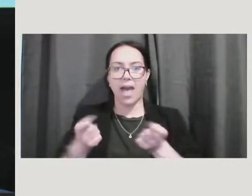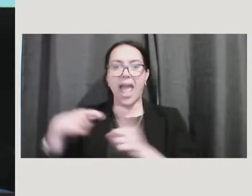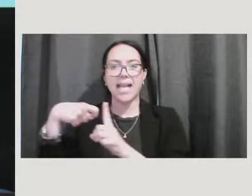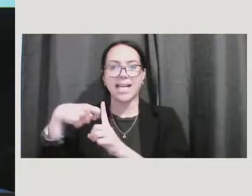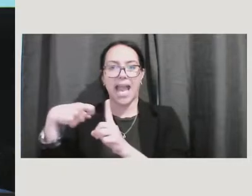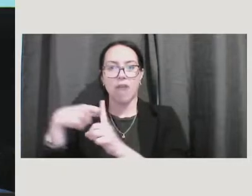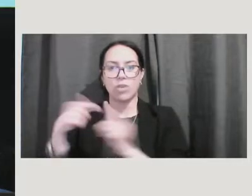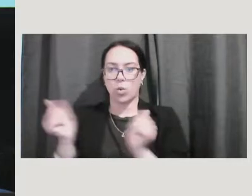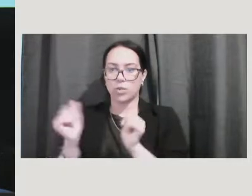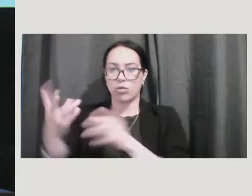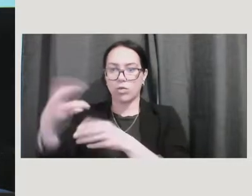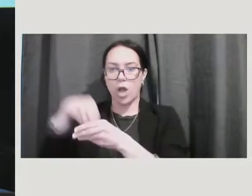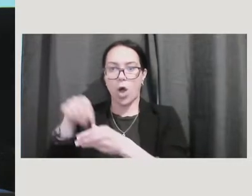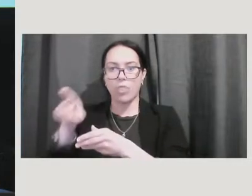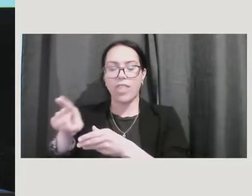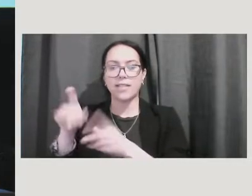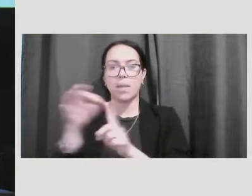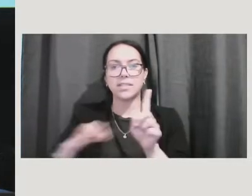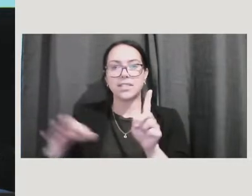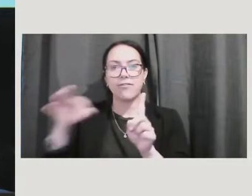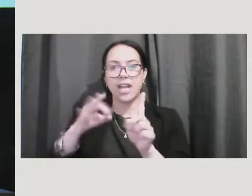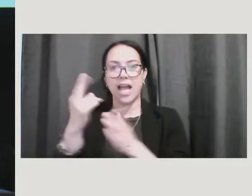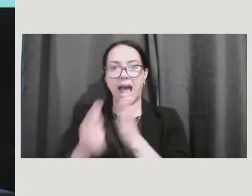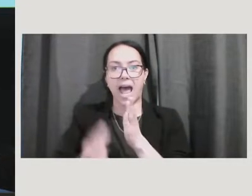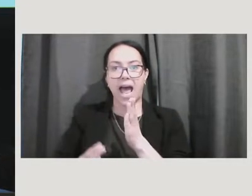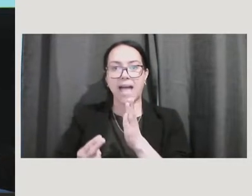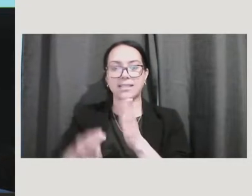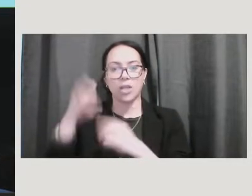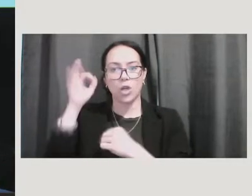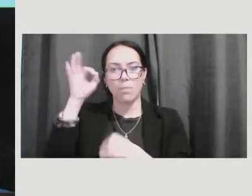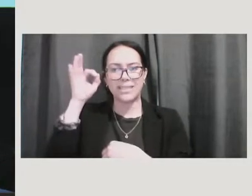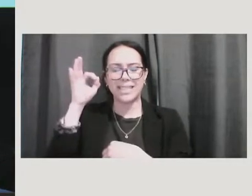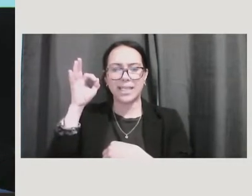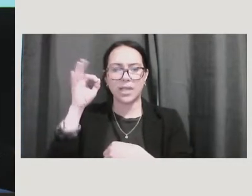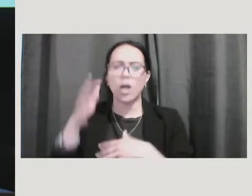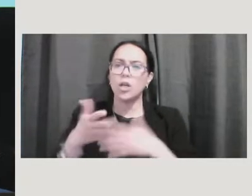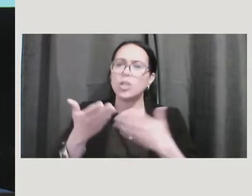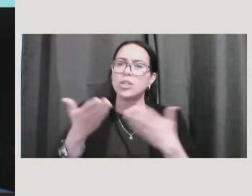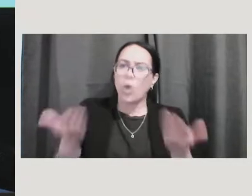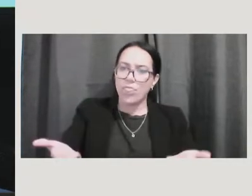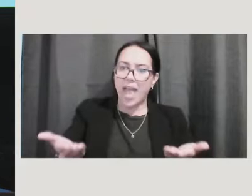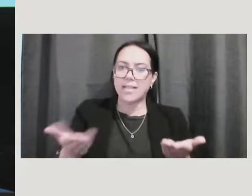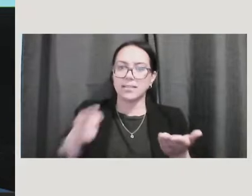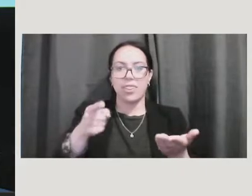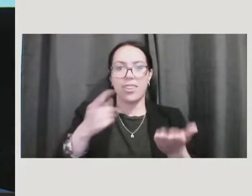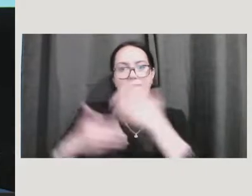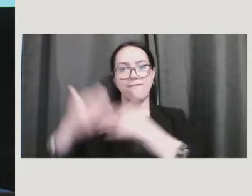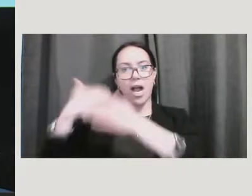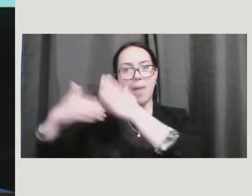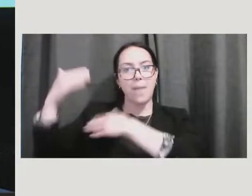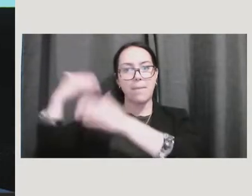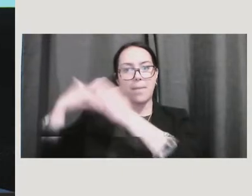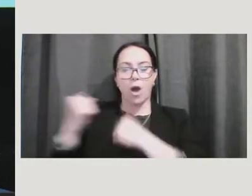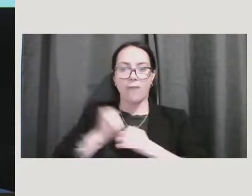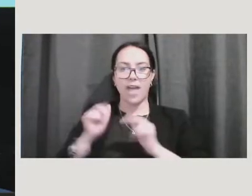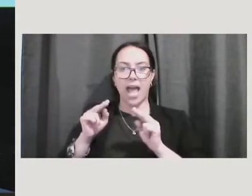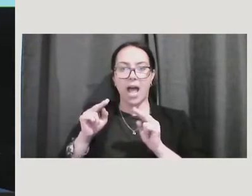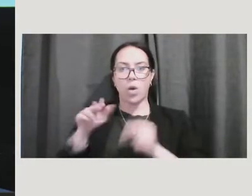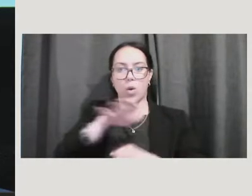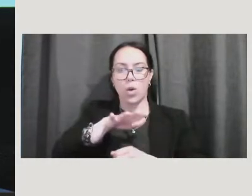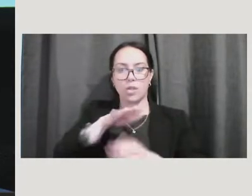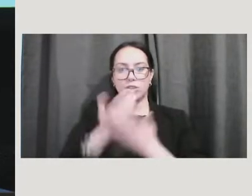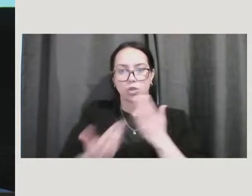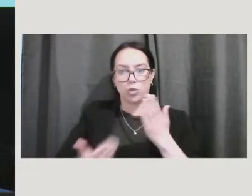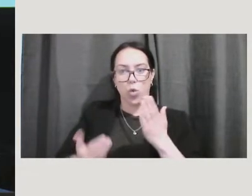on that pacific Arts committee as a final member so this is the whakapapa of our story and I just want to say thank you Millie went